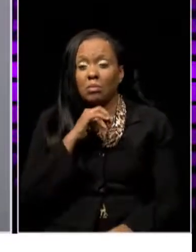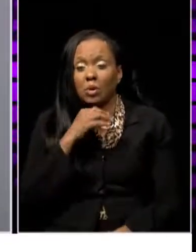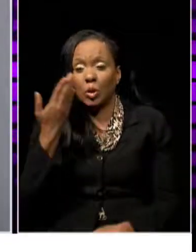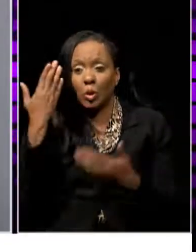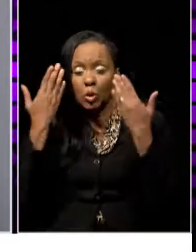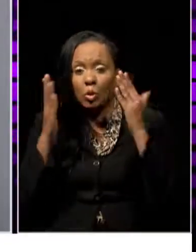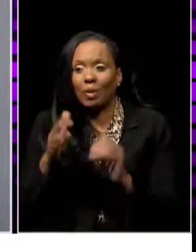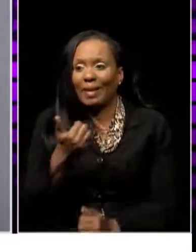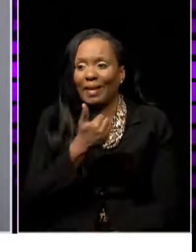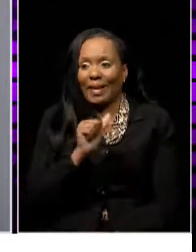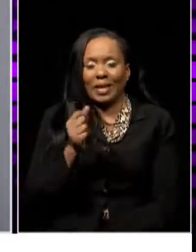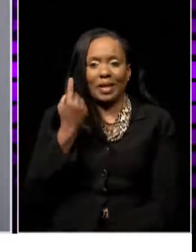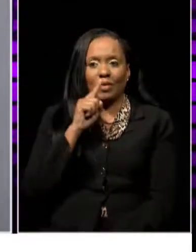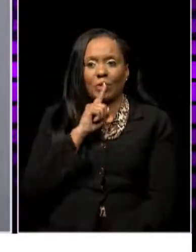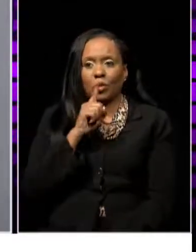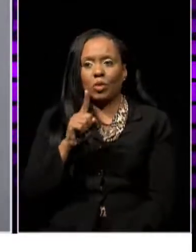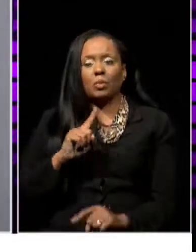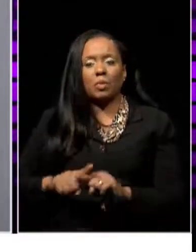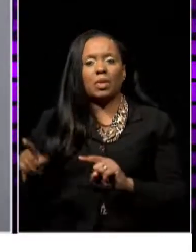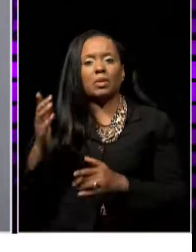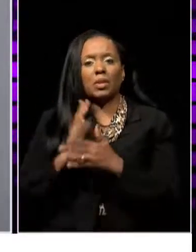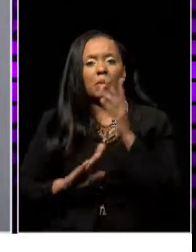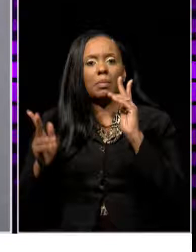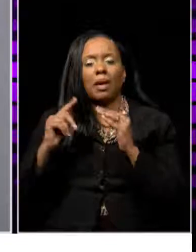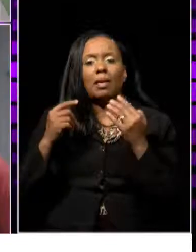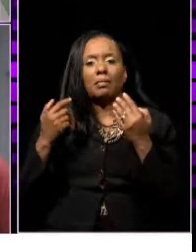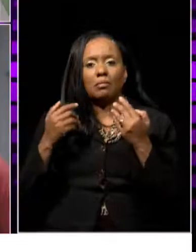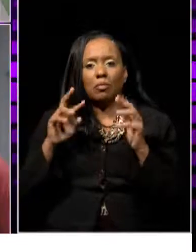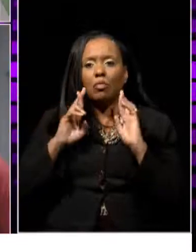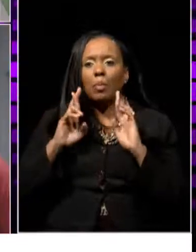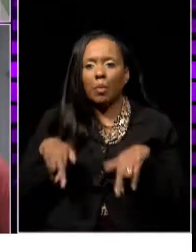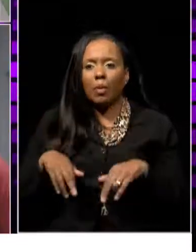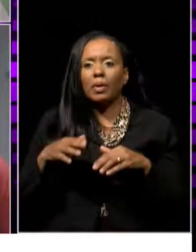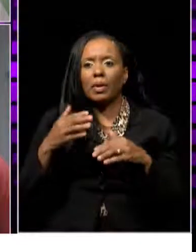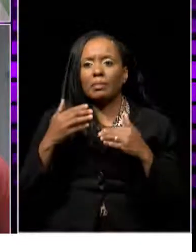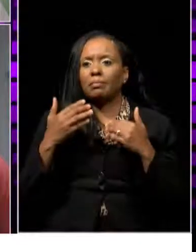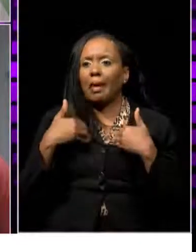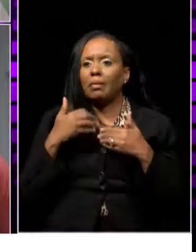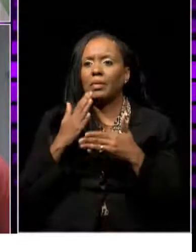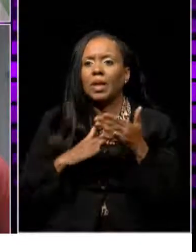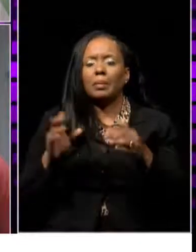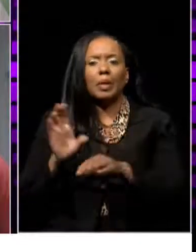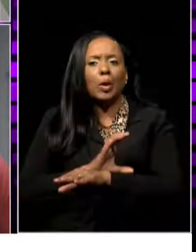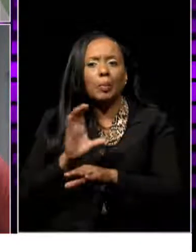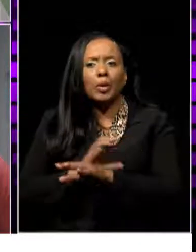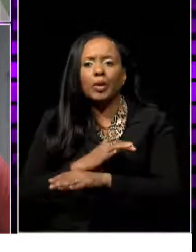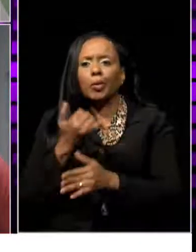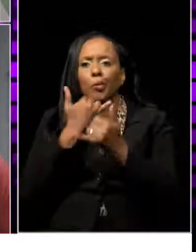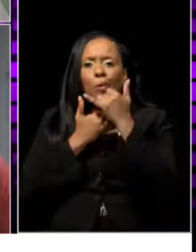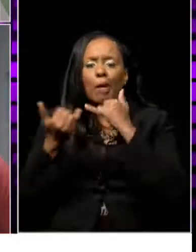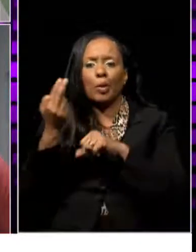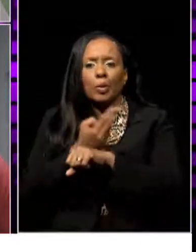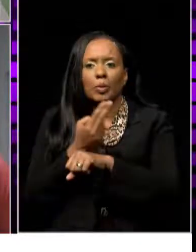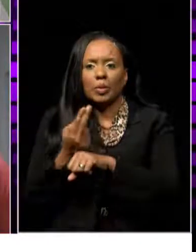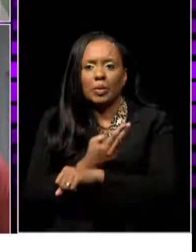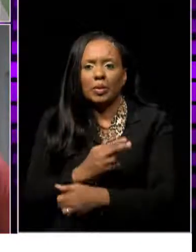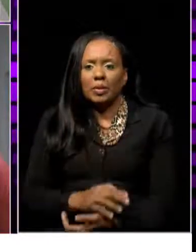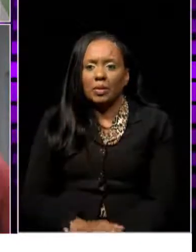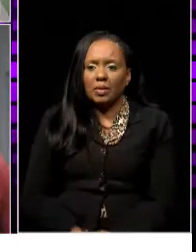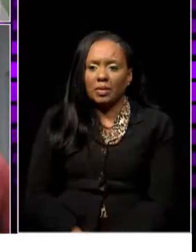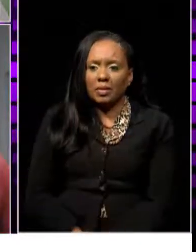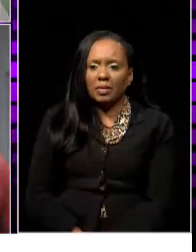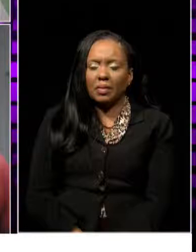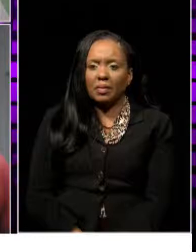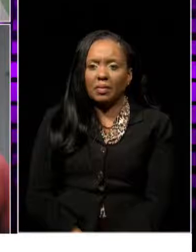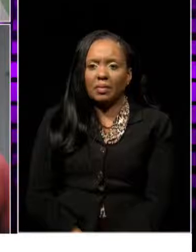been instances where people have reported it. Okay. Thank you very much. Well, Ms. Coward